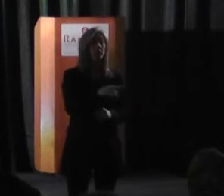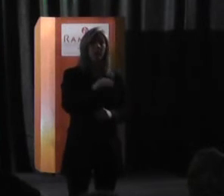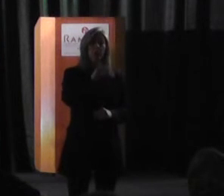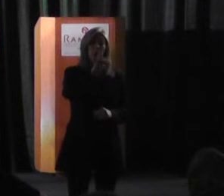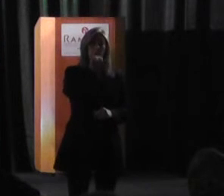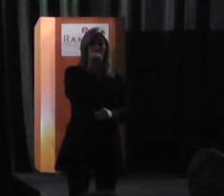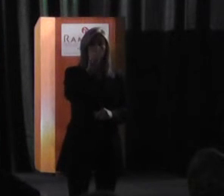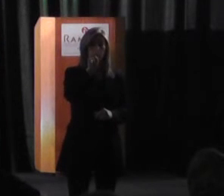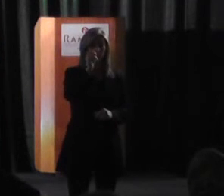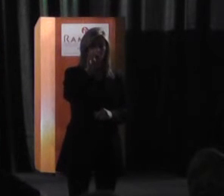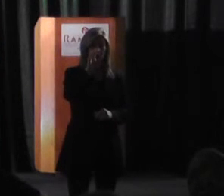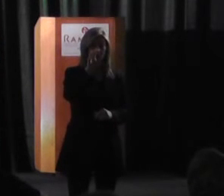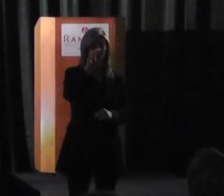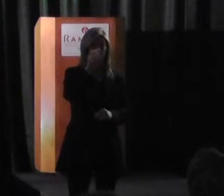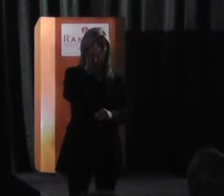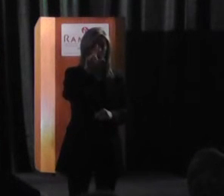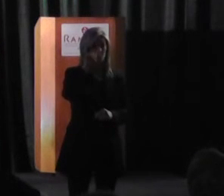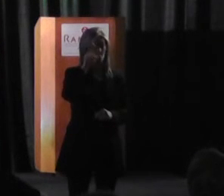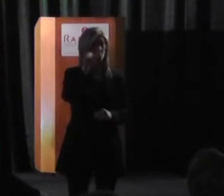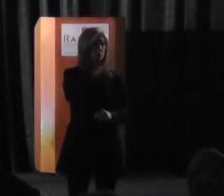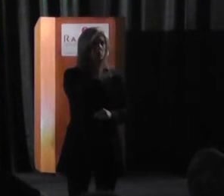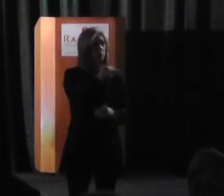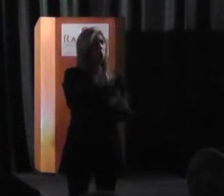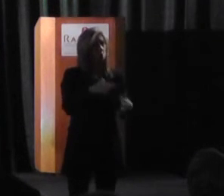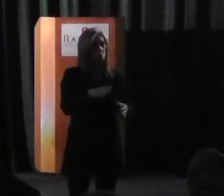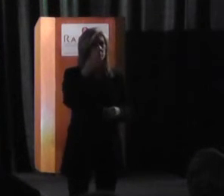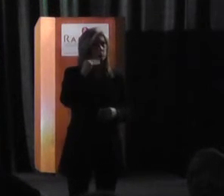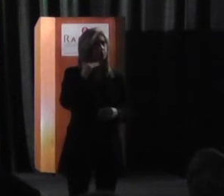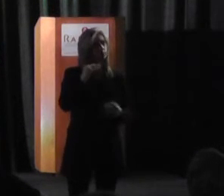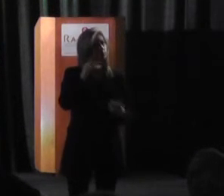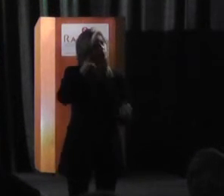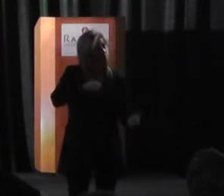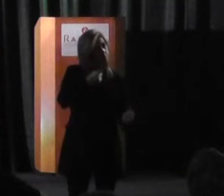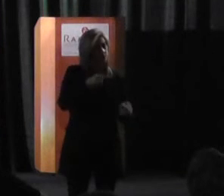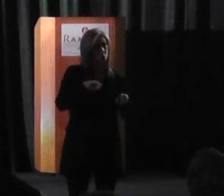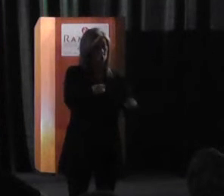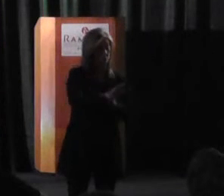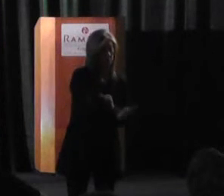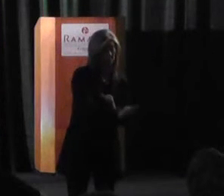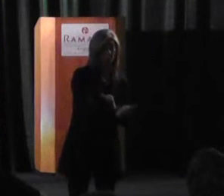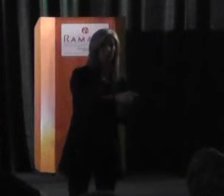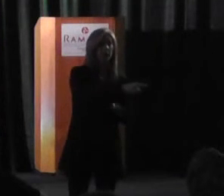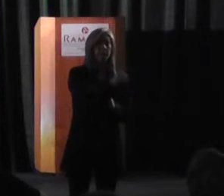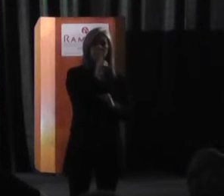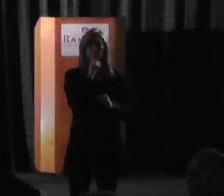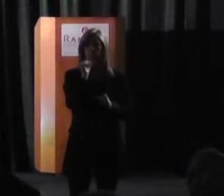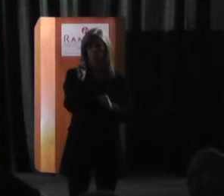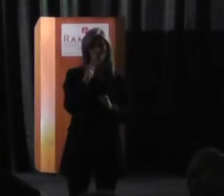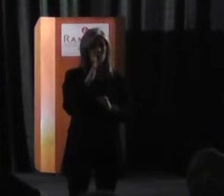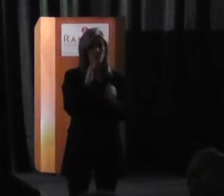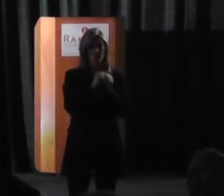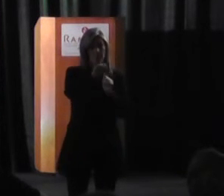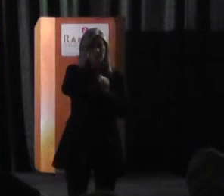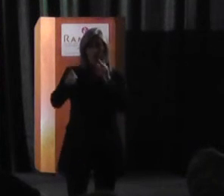as a child, and he'd only talk to his family and the animals on their family farm. He was selectively mute with most other people. And